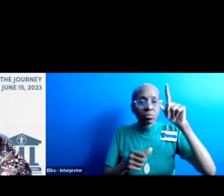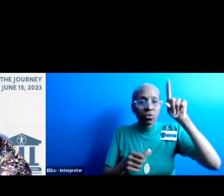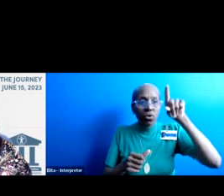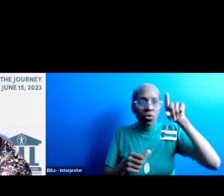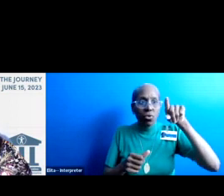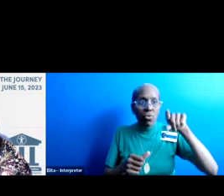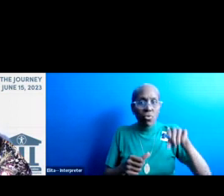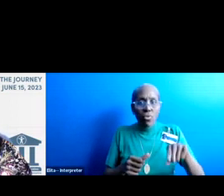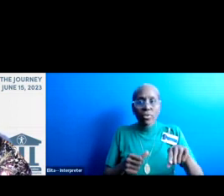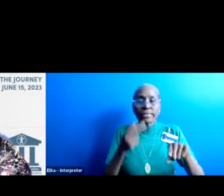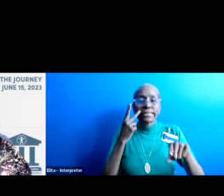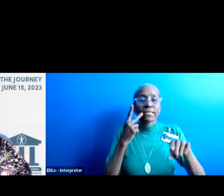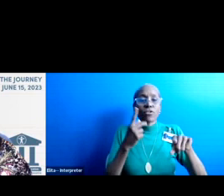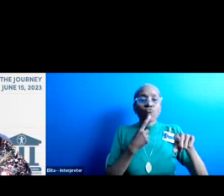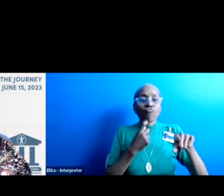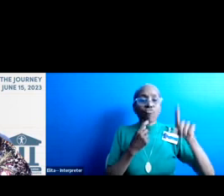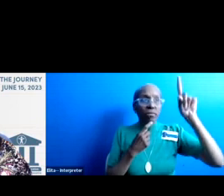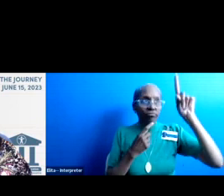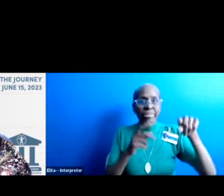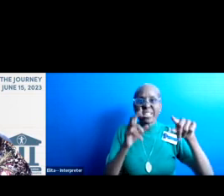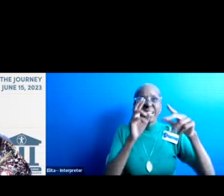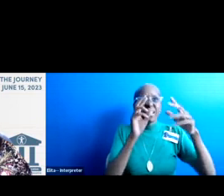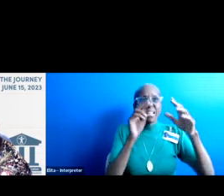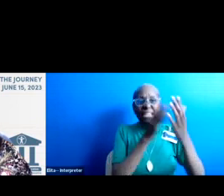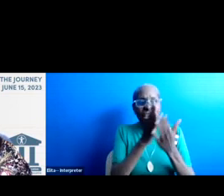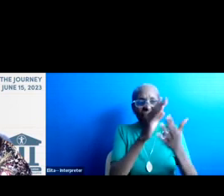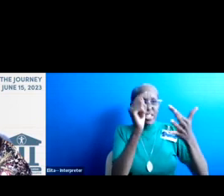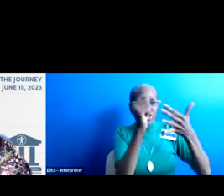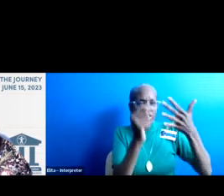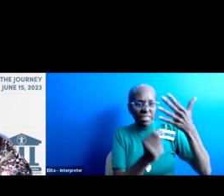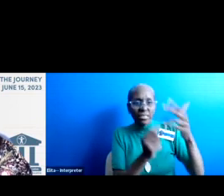all of these over here, like I said, that navigation is problematic.